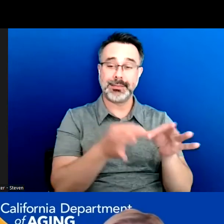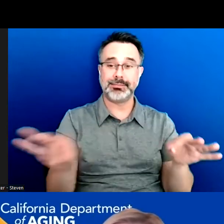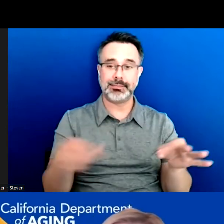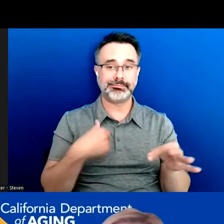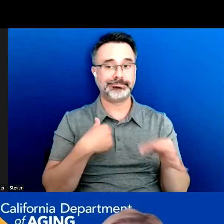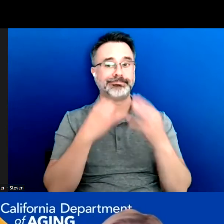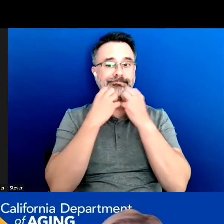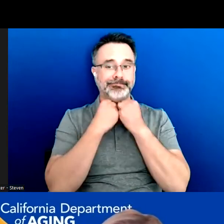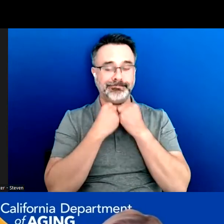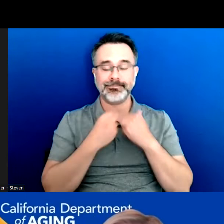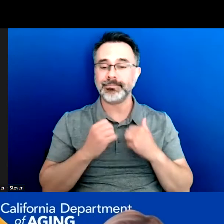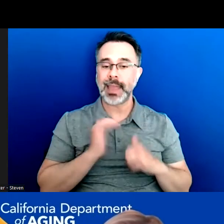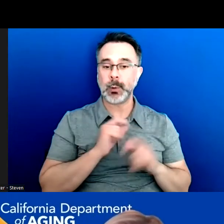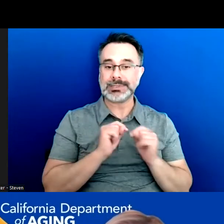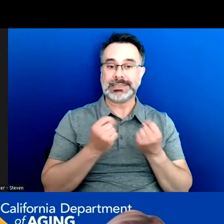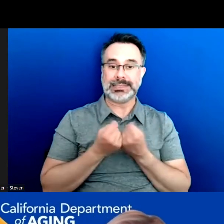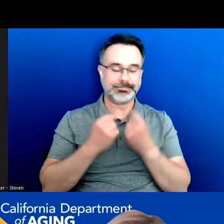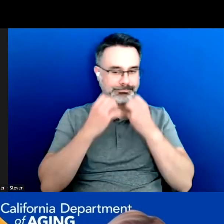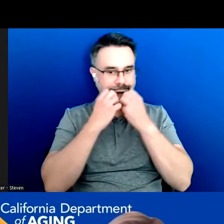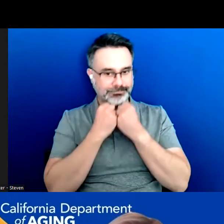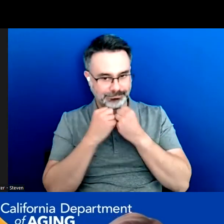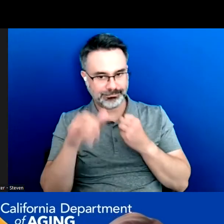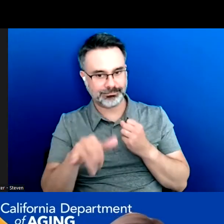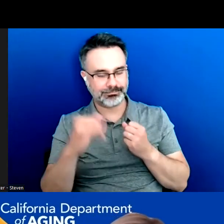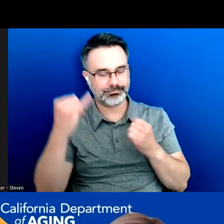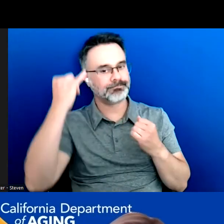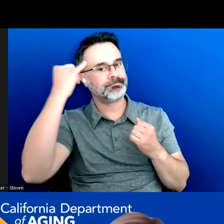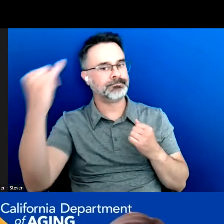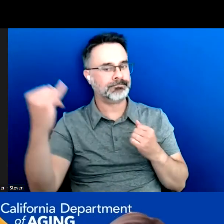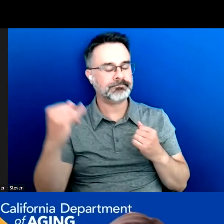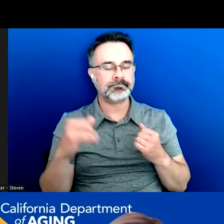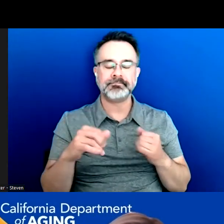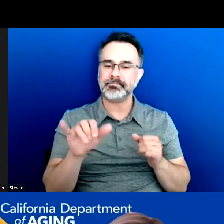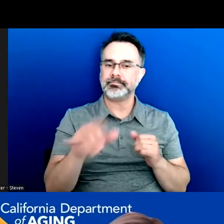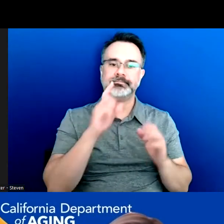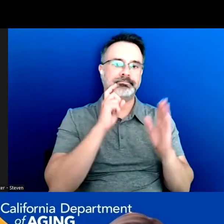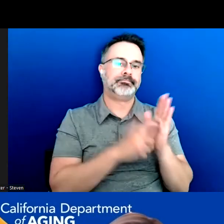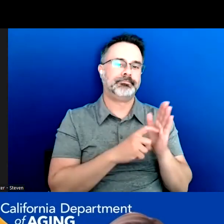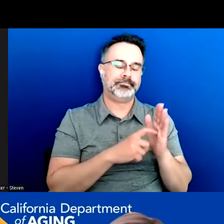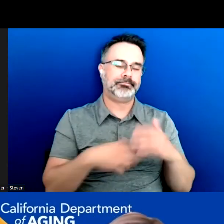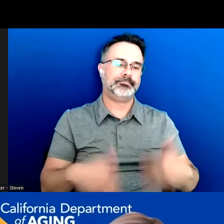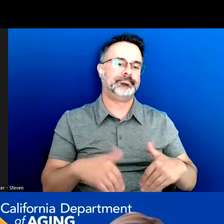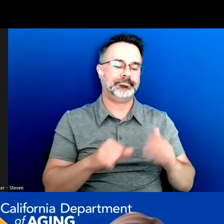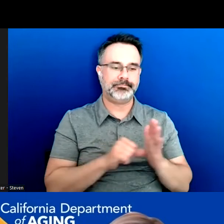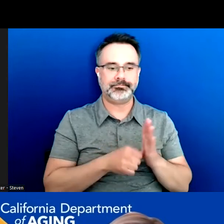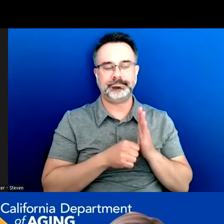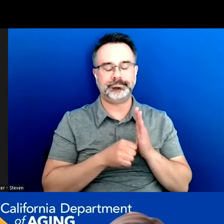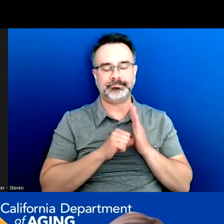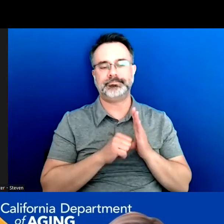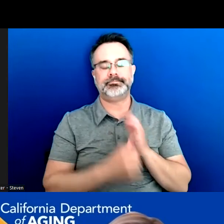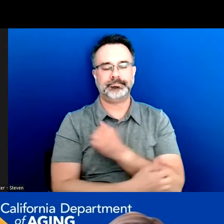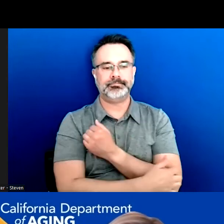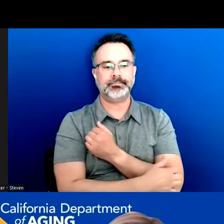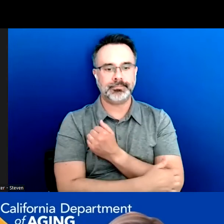at CDA holds very close to our work. And so we heard that too, that this is absolutely something that we will